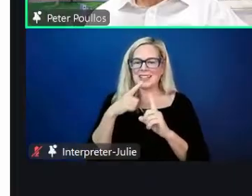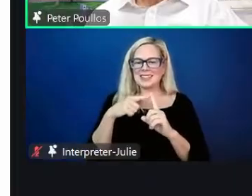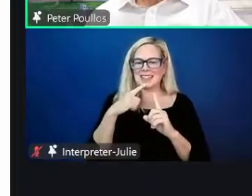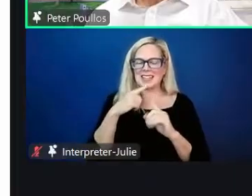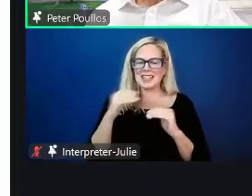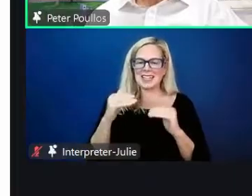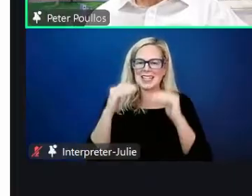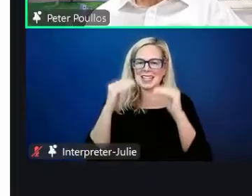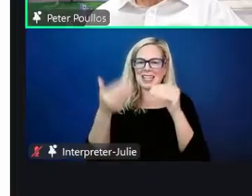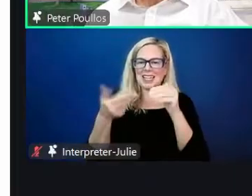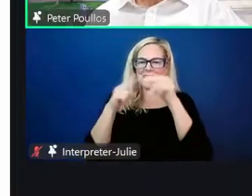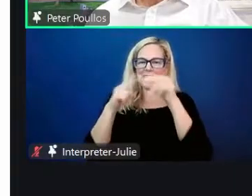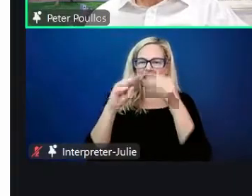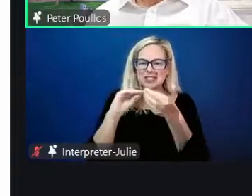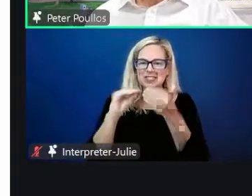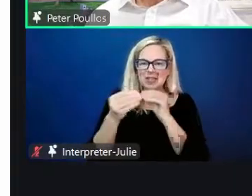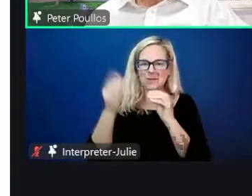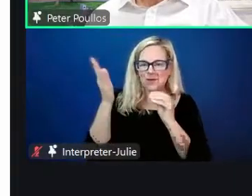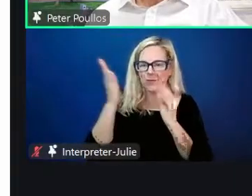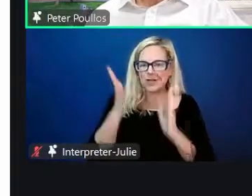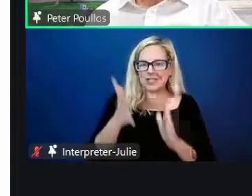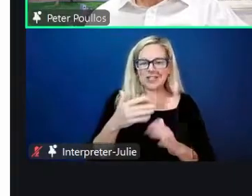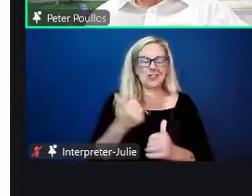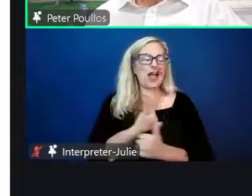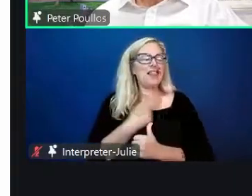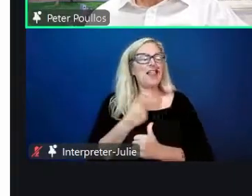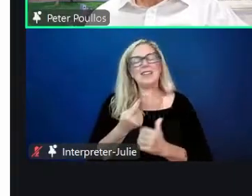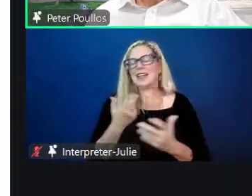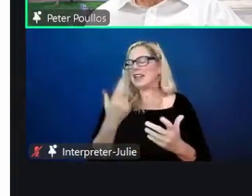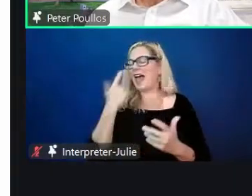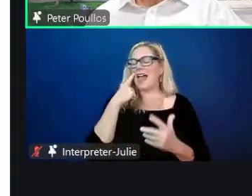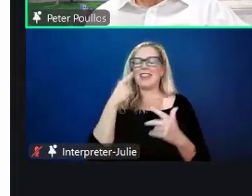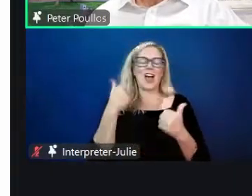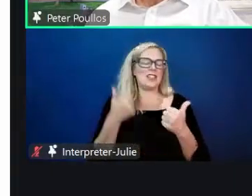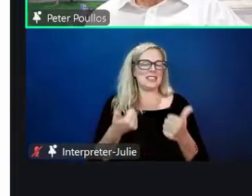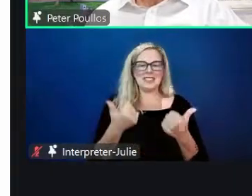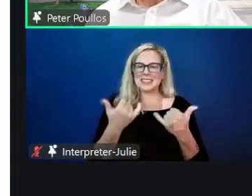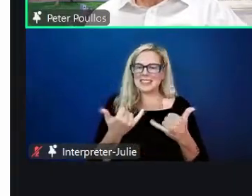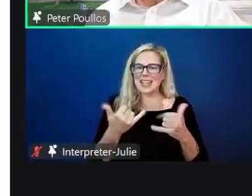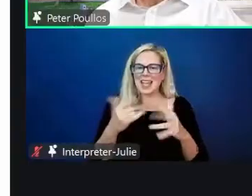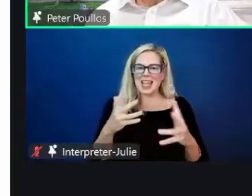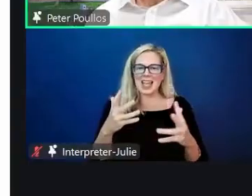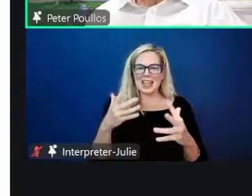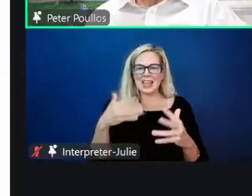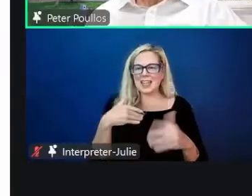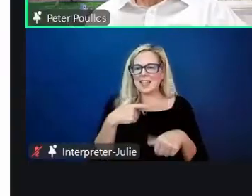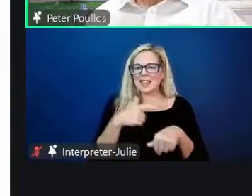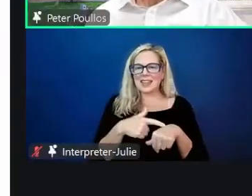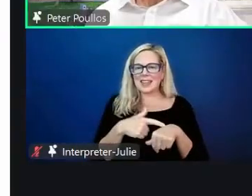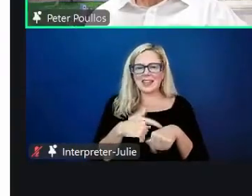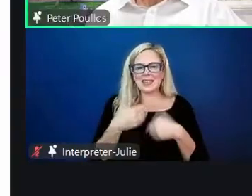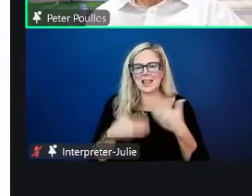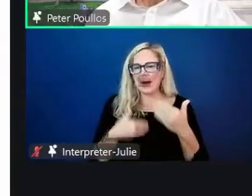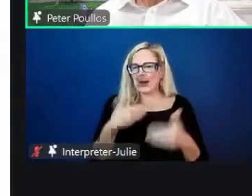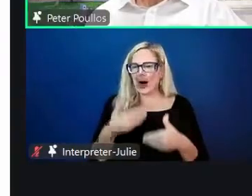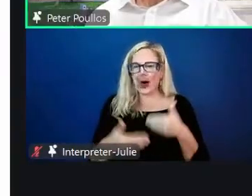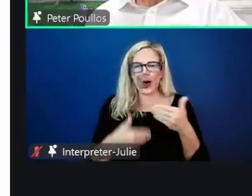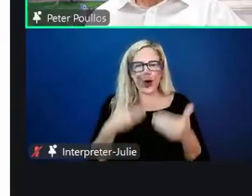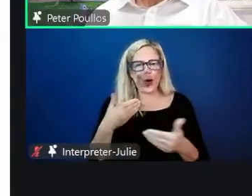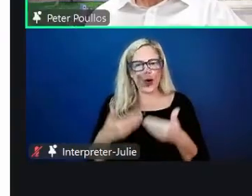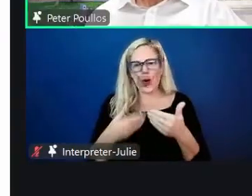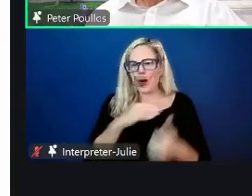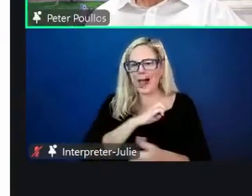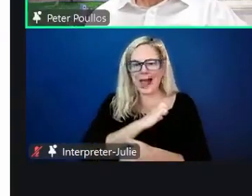conference. I love it. I loved it. I thought today the tempo and the